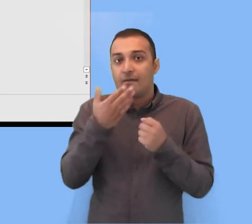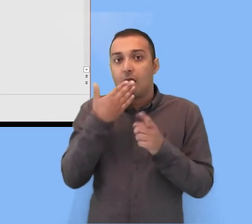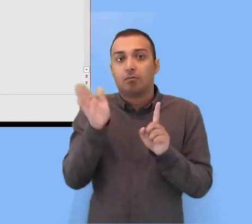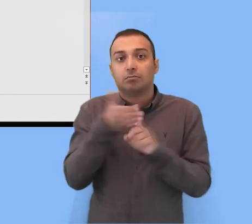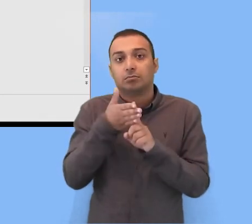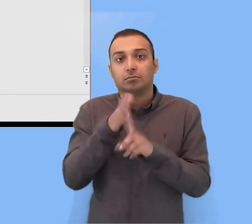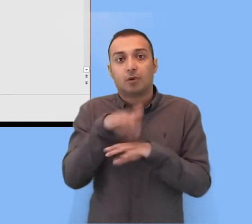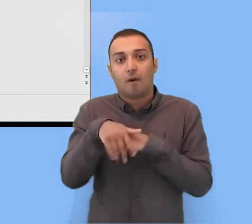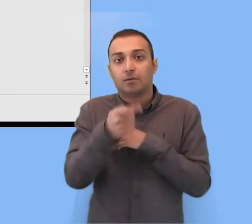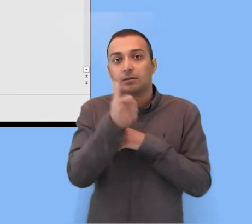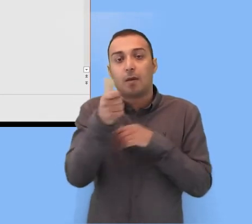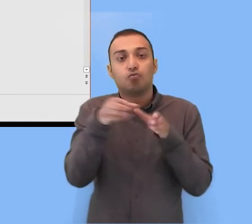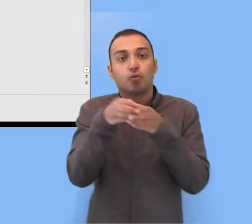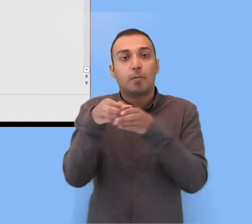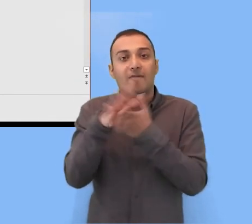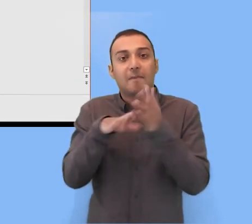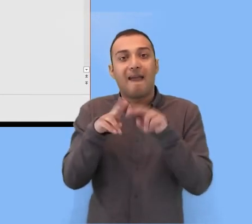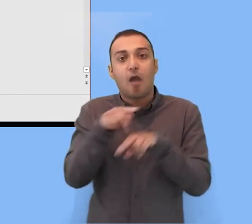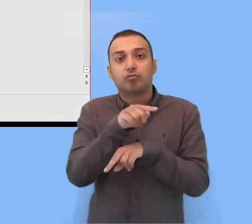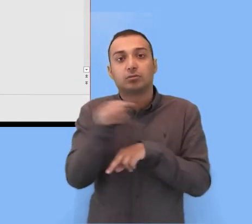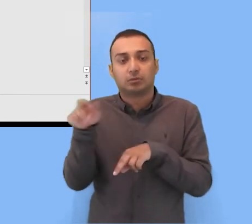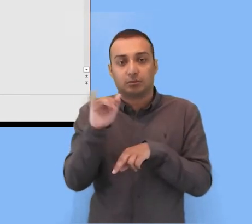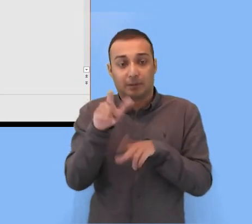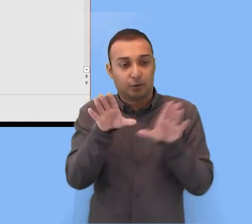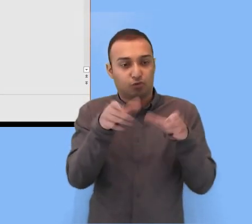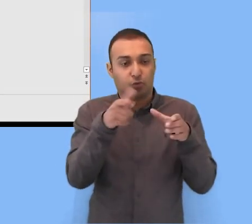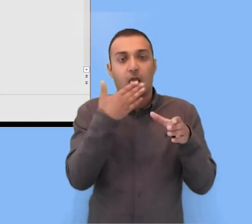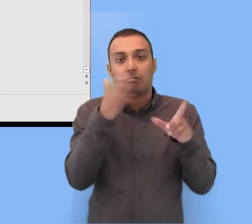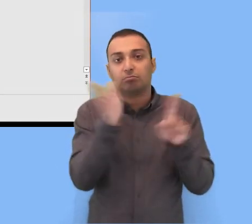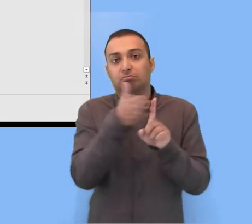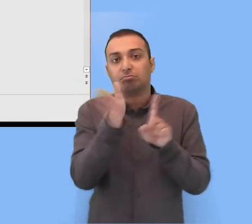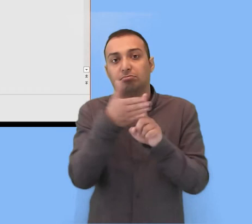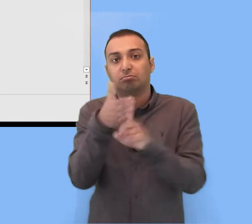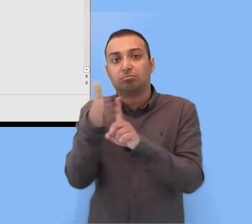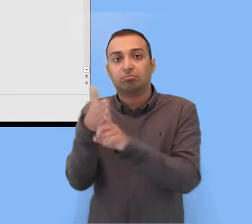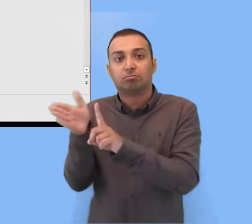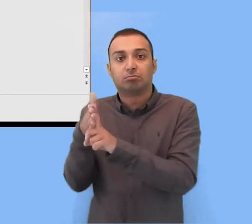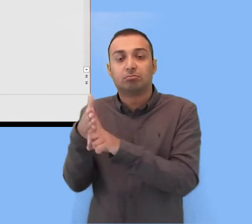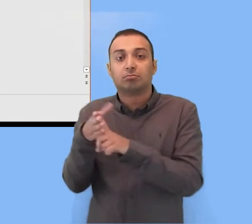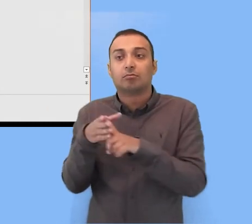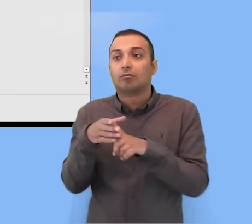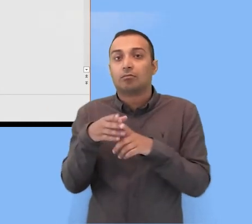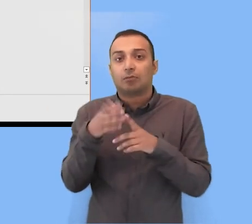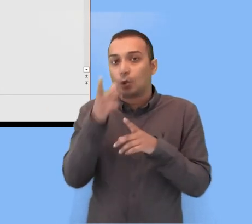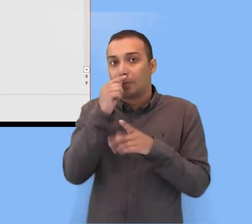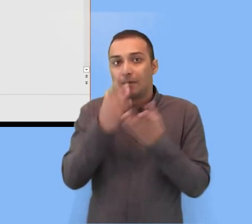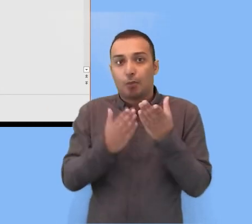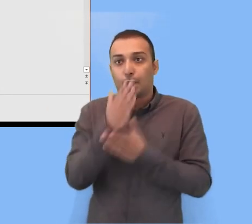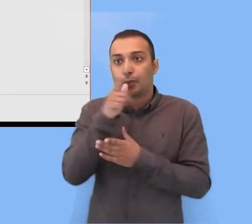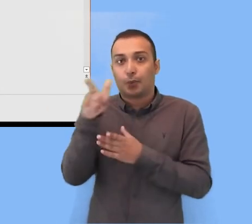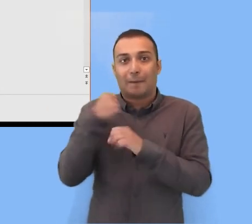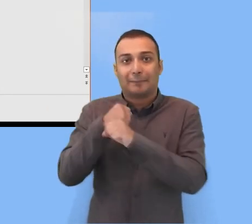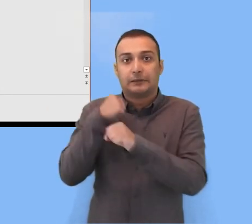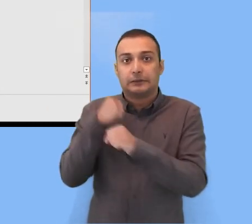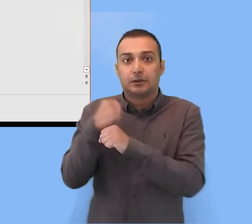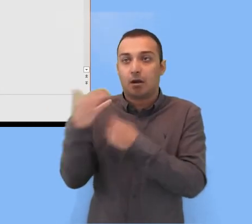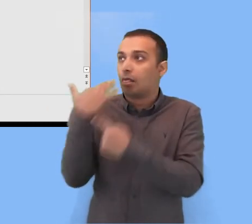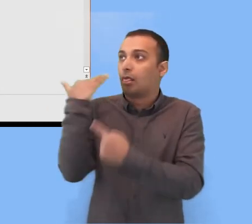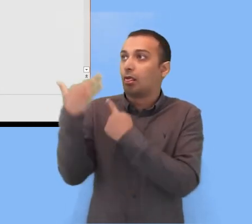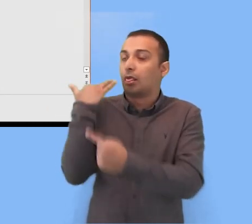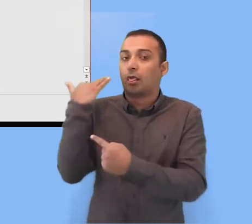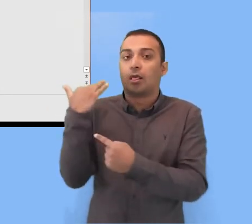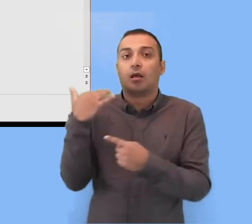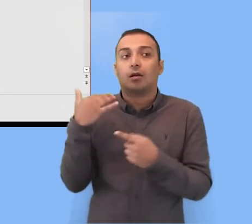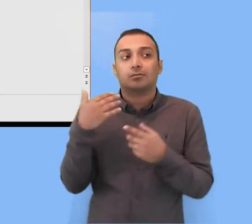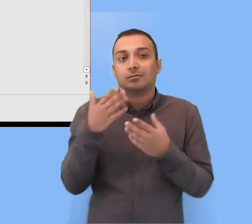have? And that's media, that's a lot of things that are out there. And I think none of us can say we're